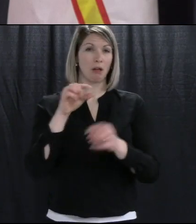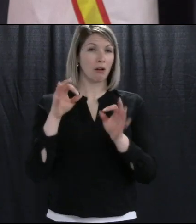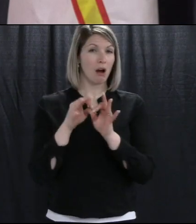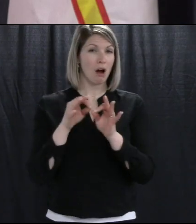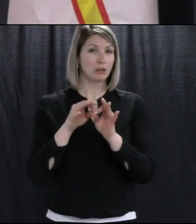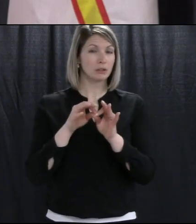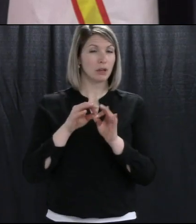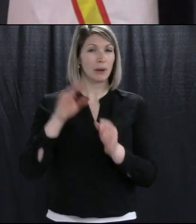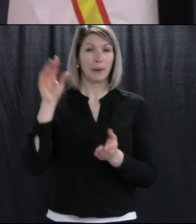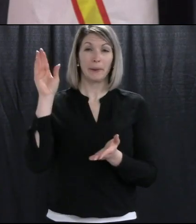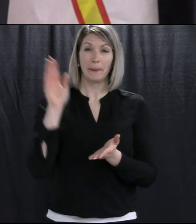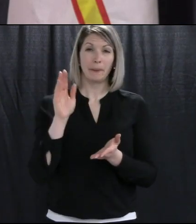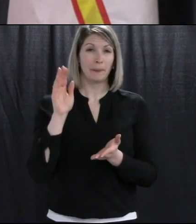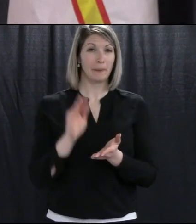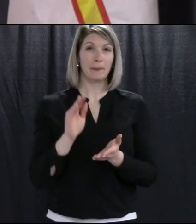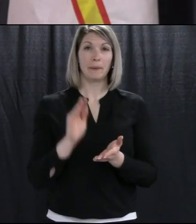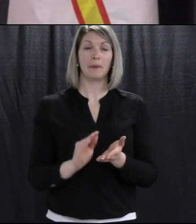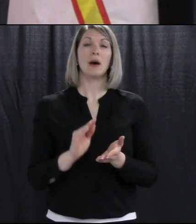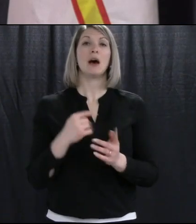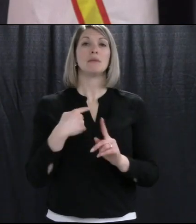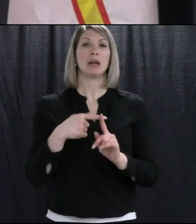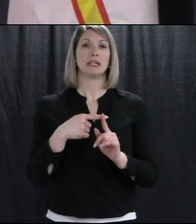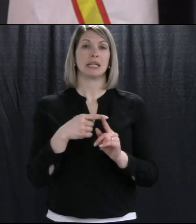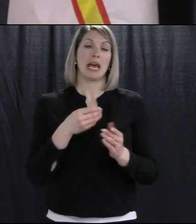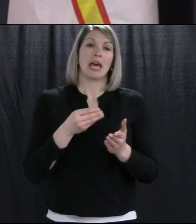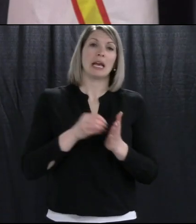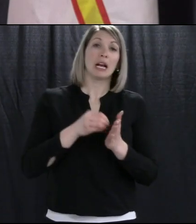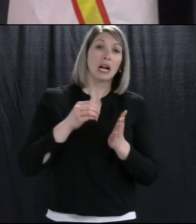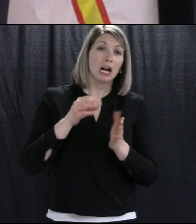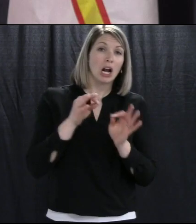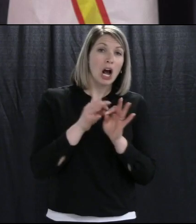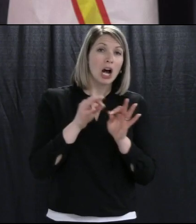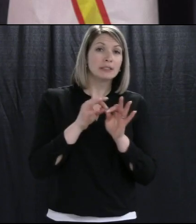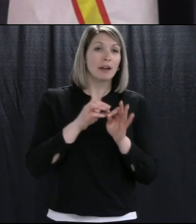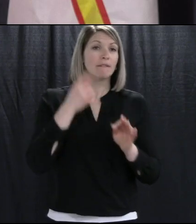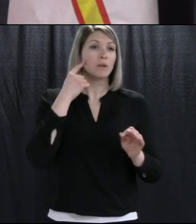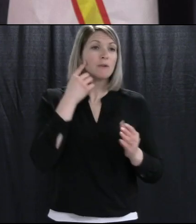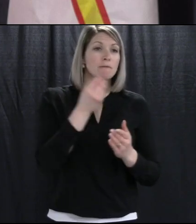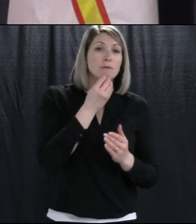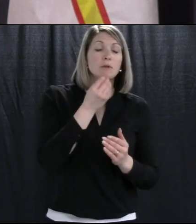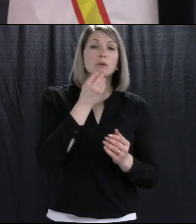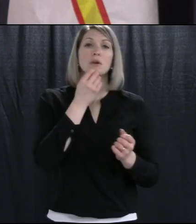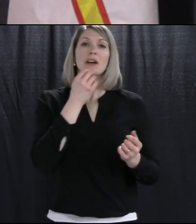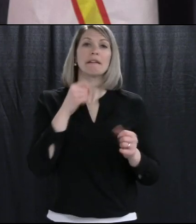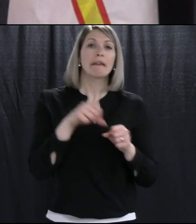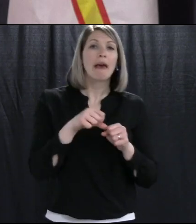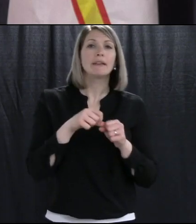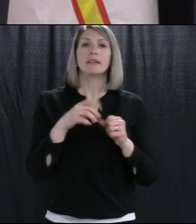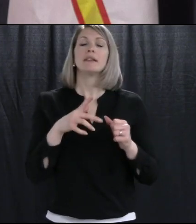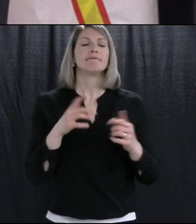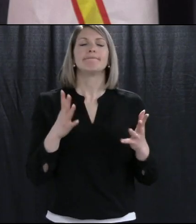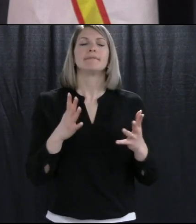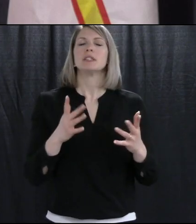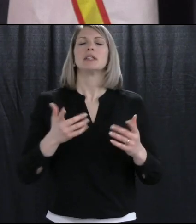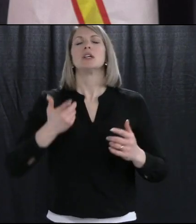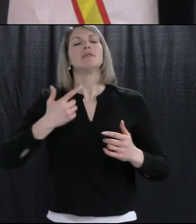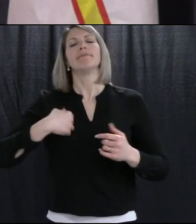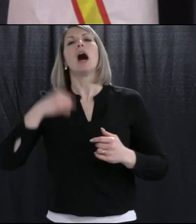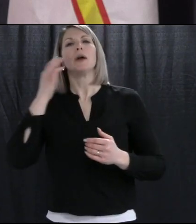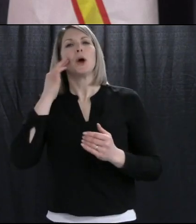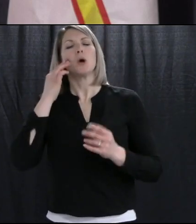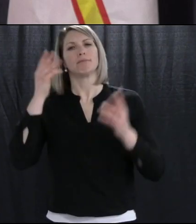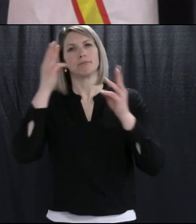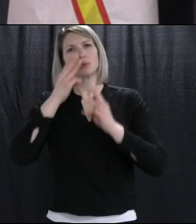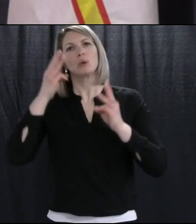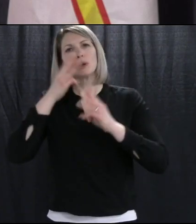revenues decreasing and we are seeing expenses increasing. But right now, as I said earlier, our priority is on protecting health